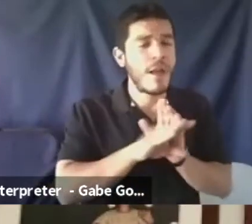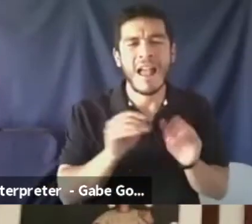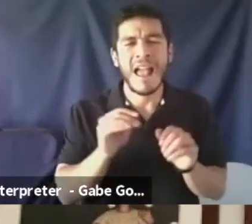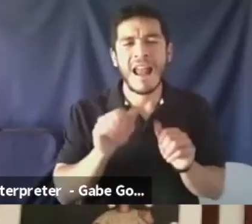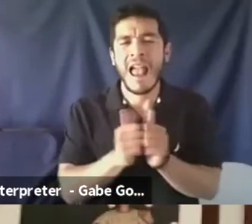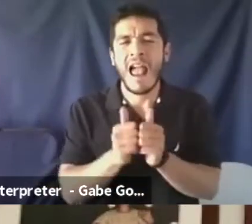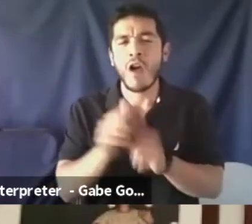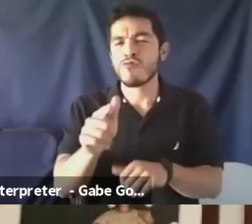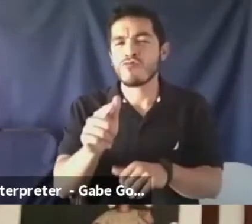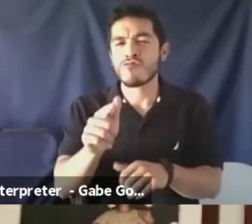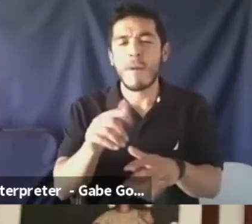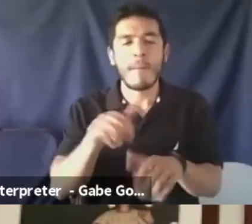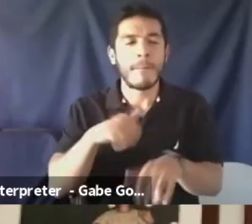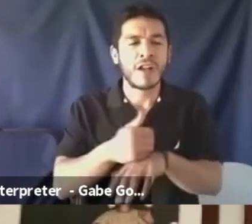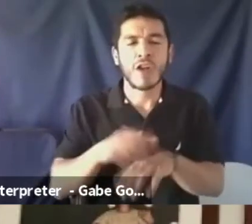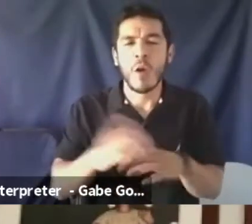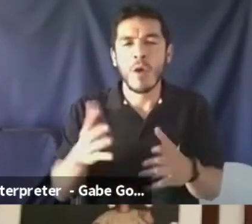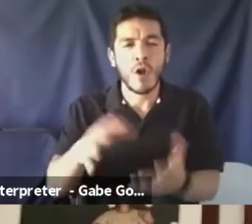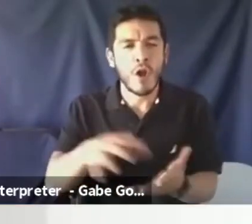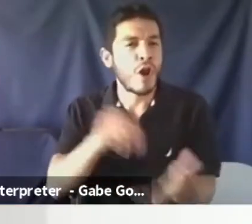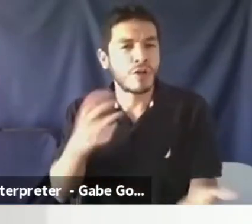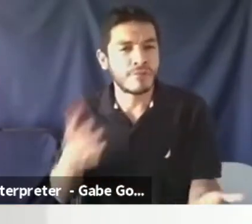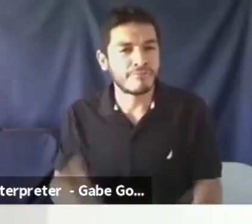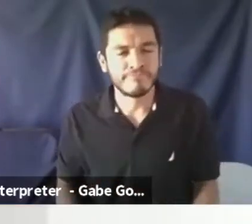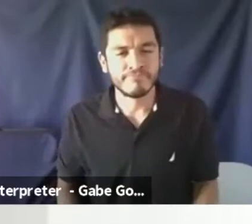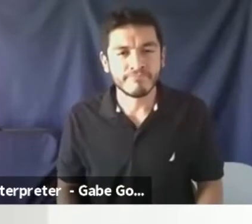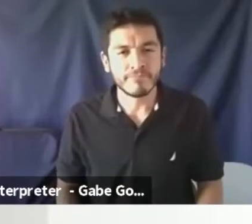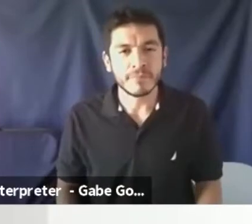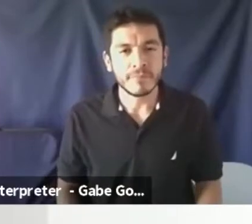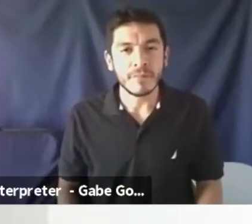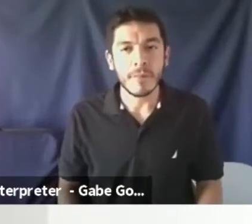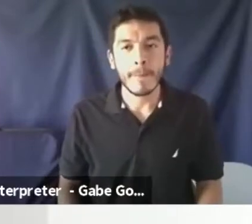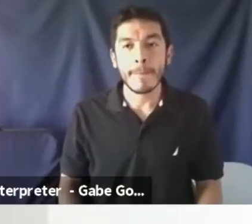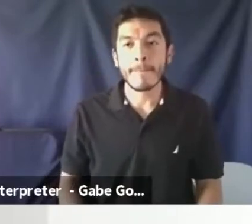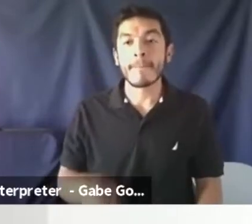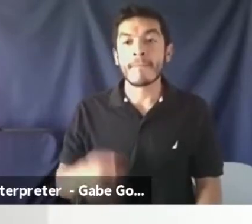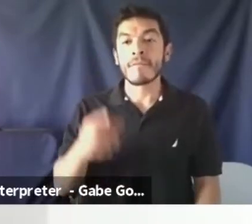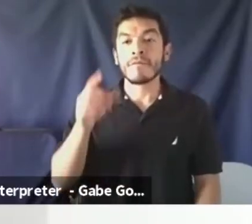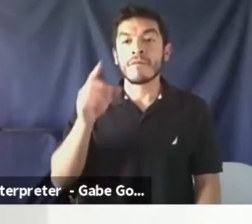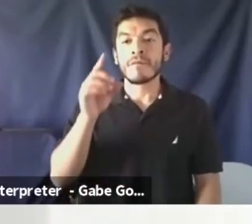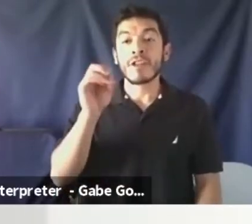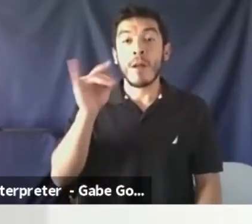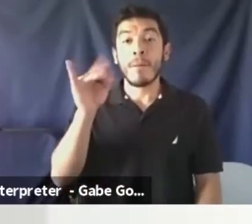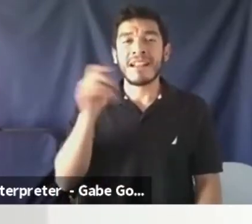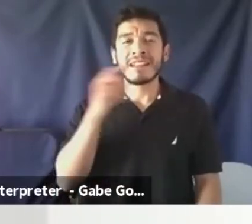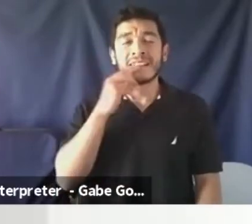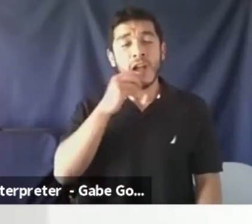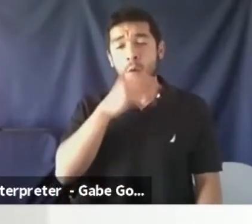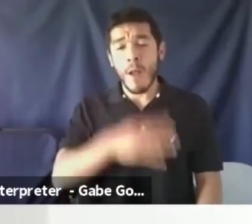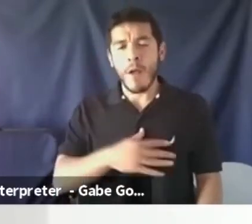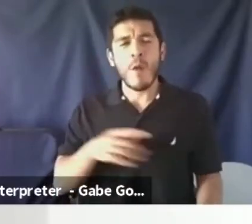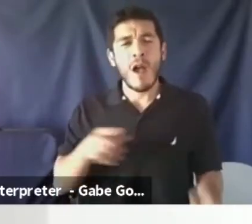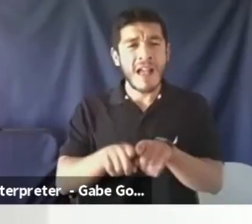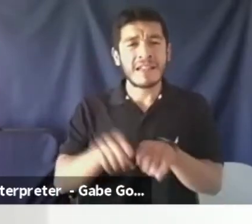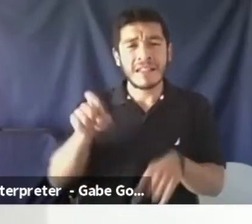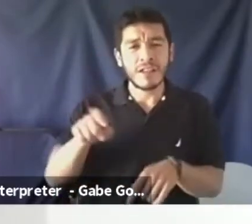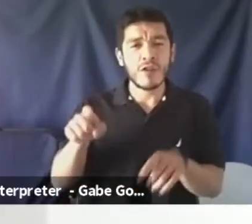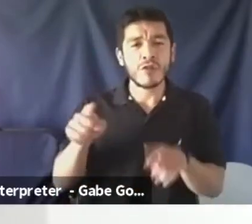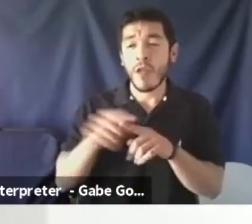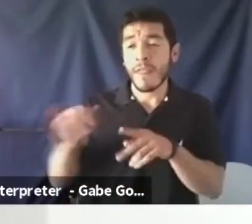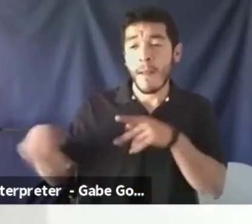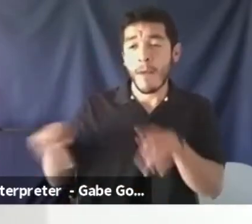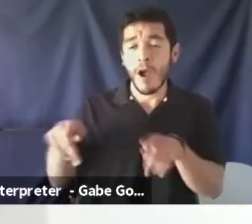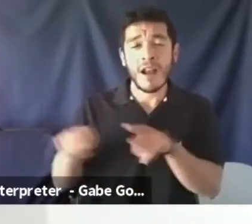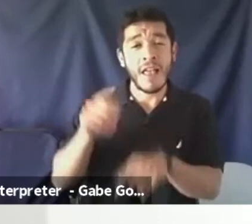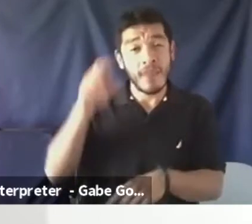what you've learned? Women were as essential to the party as the men. I think that one of the things that I admire most about